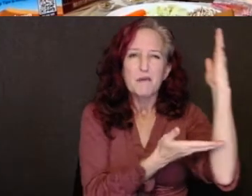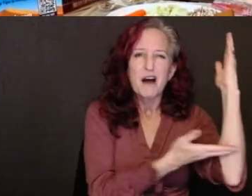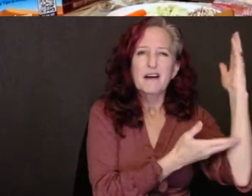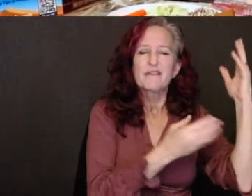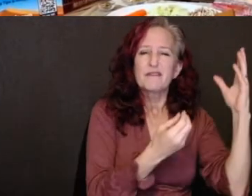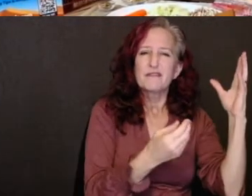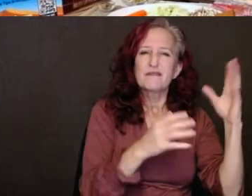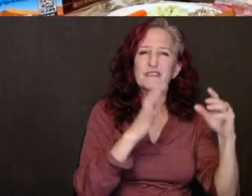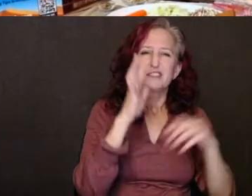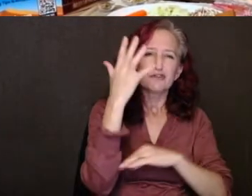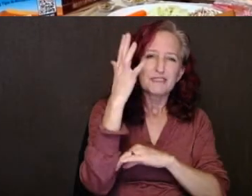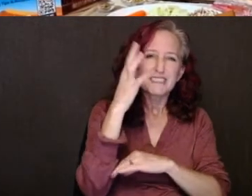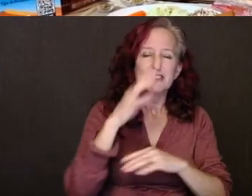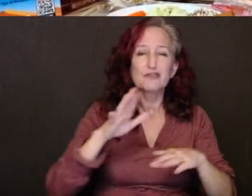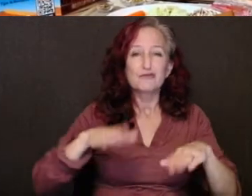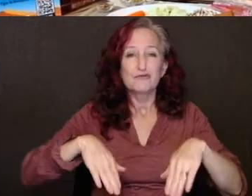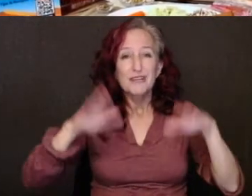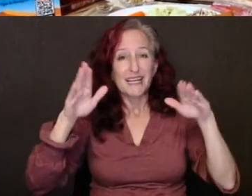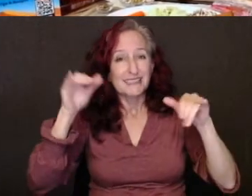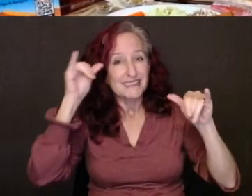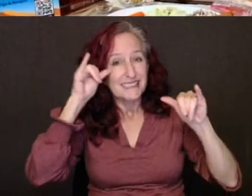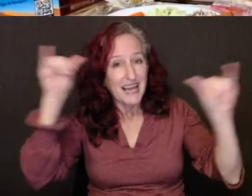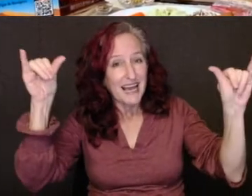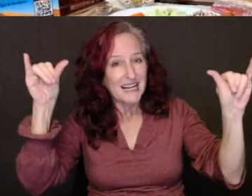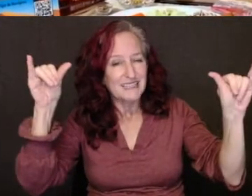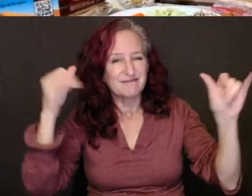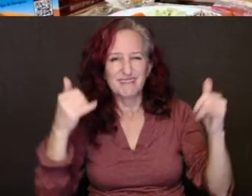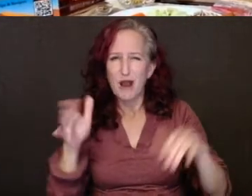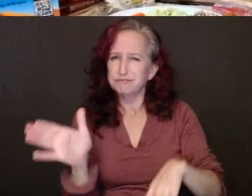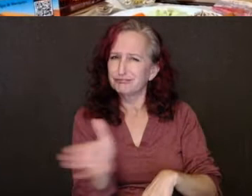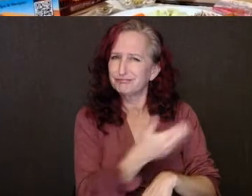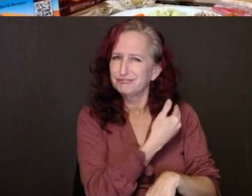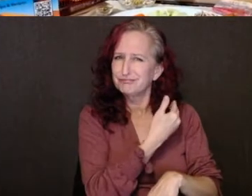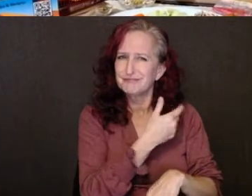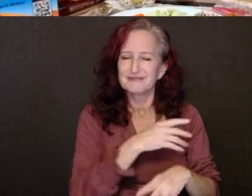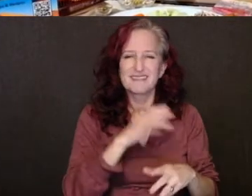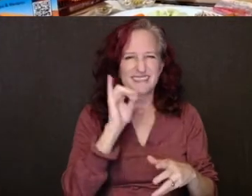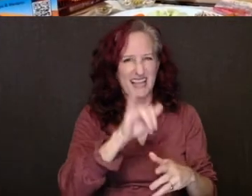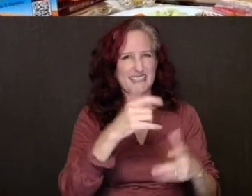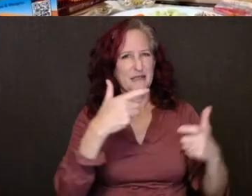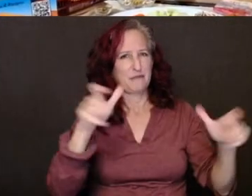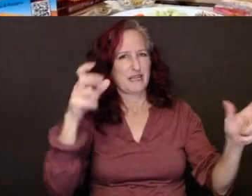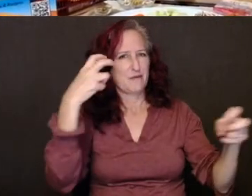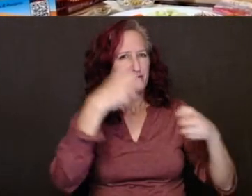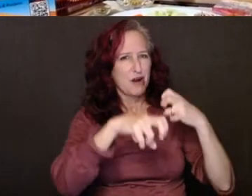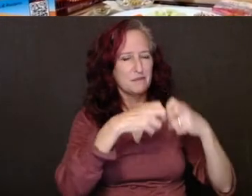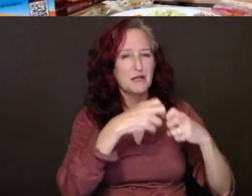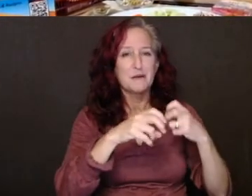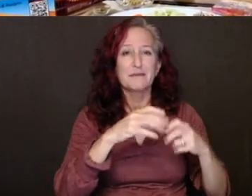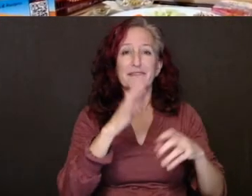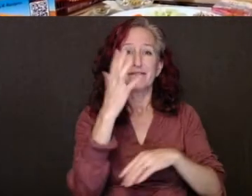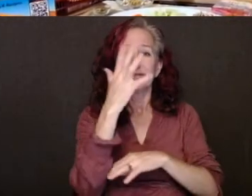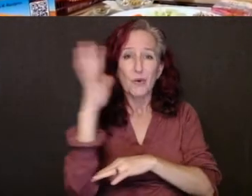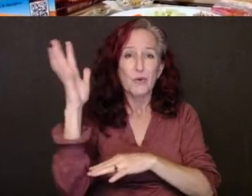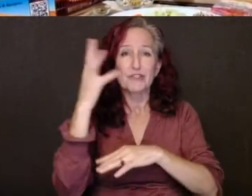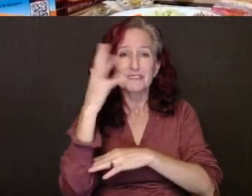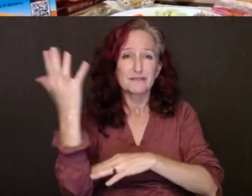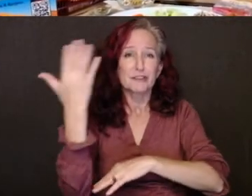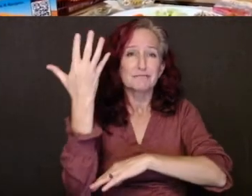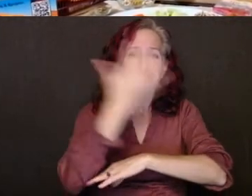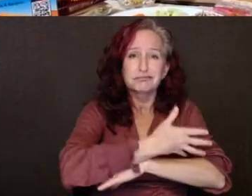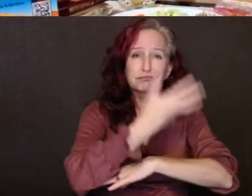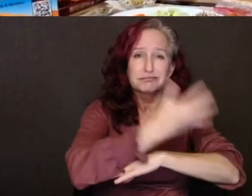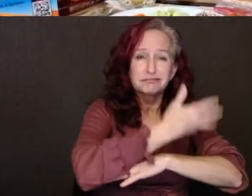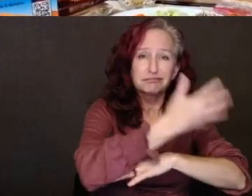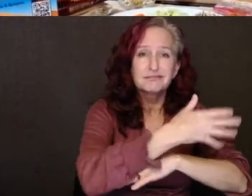you lower the carbon footprint and the environmental friendly and also less pollution, okay? And now